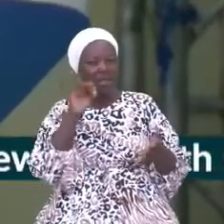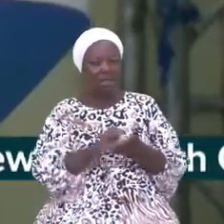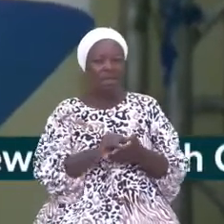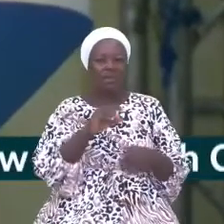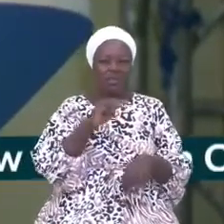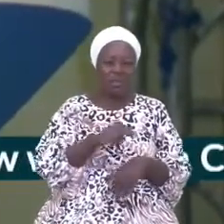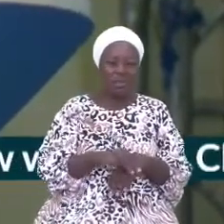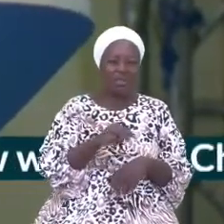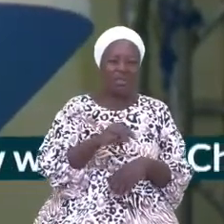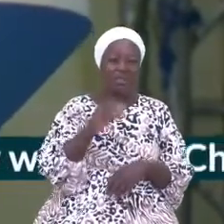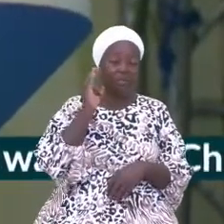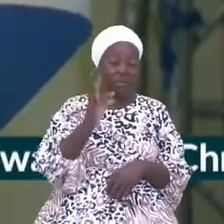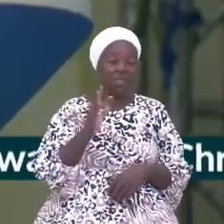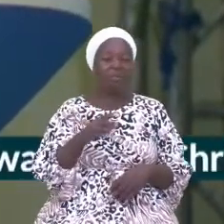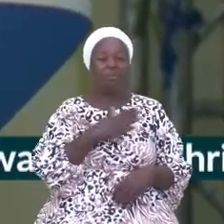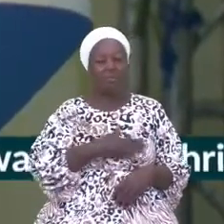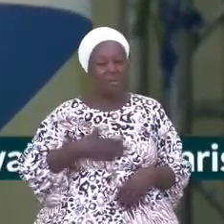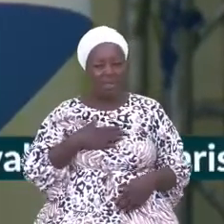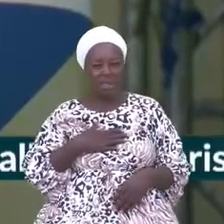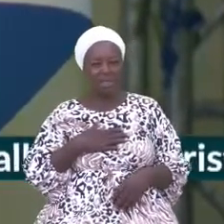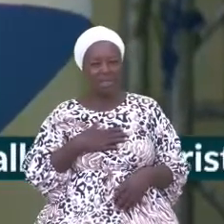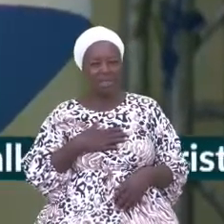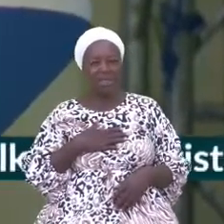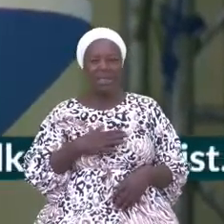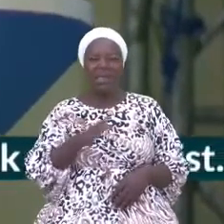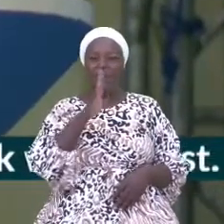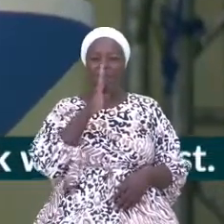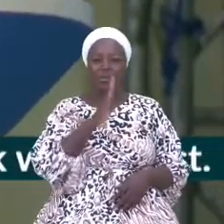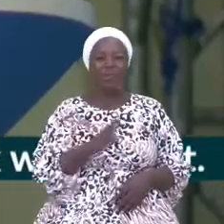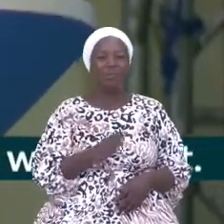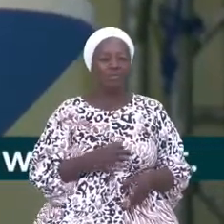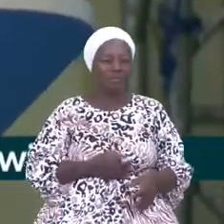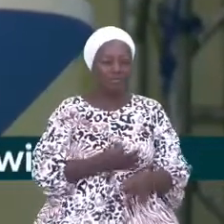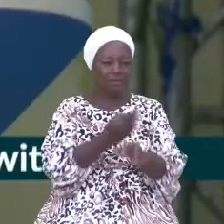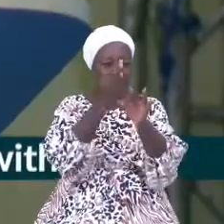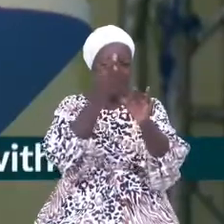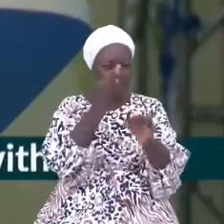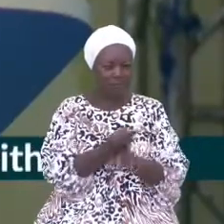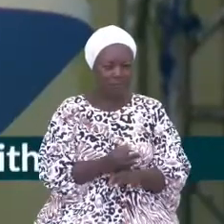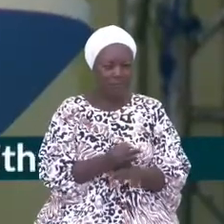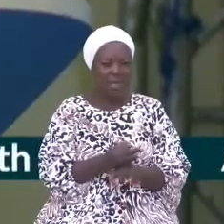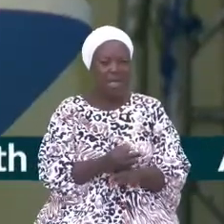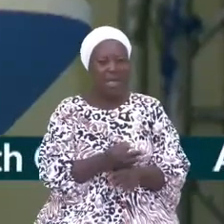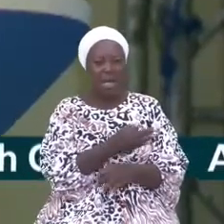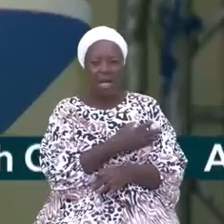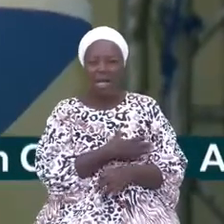addresses. Then remember also, we have